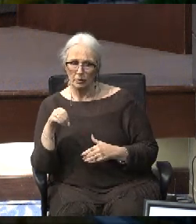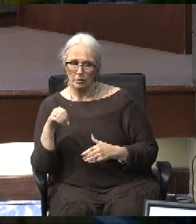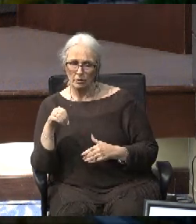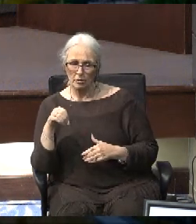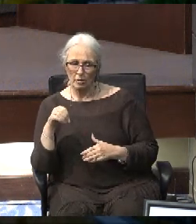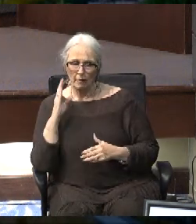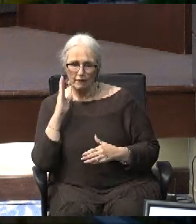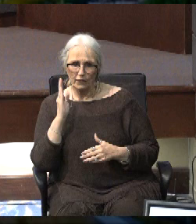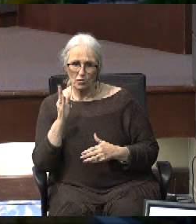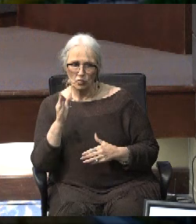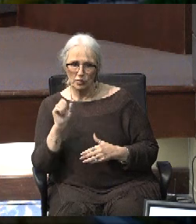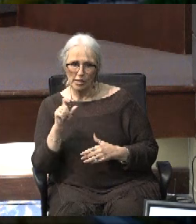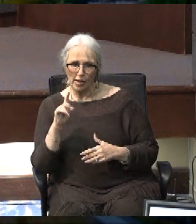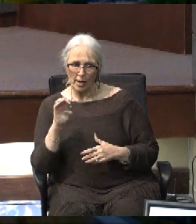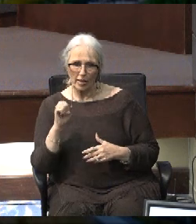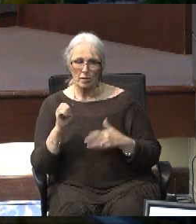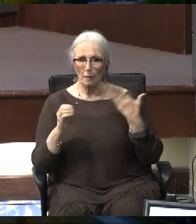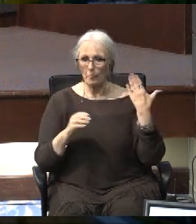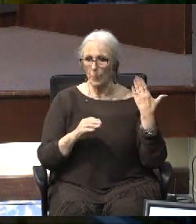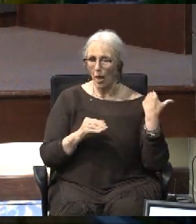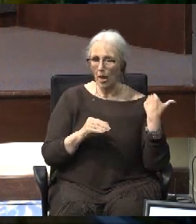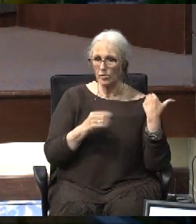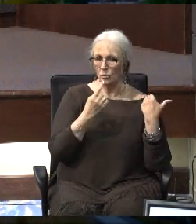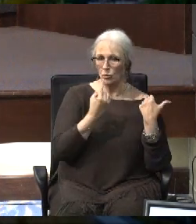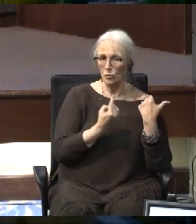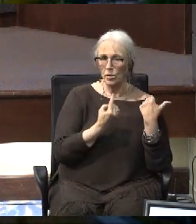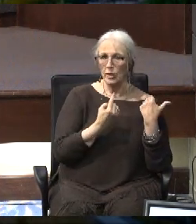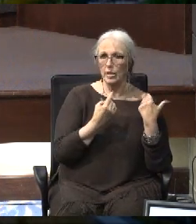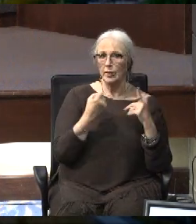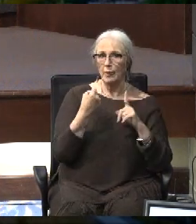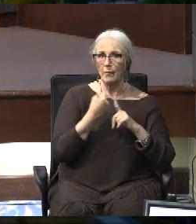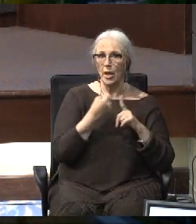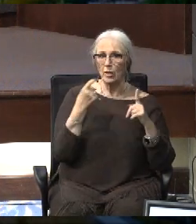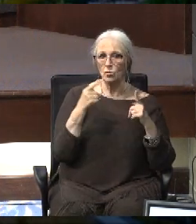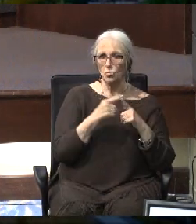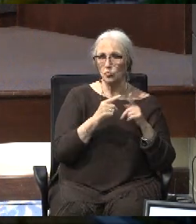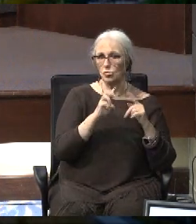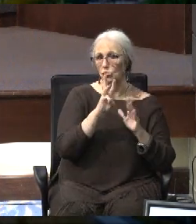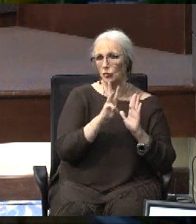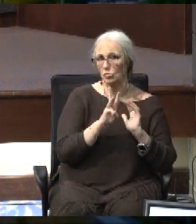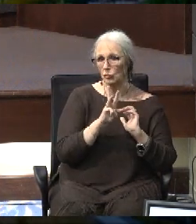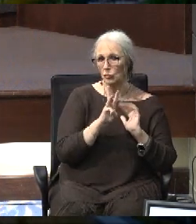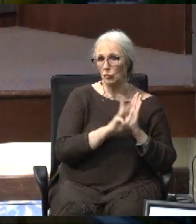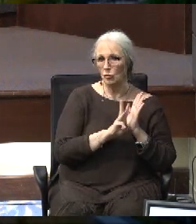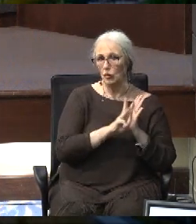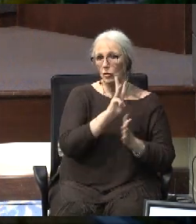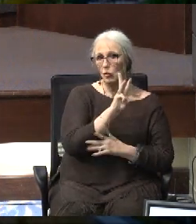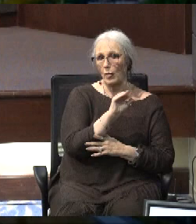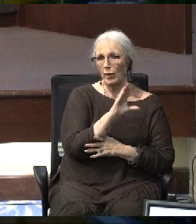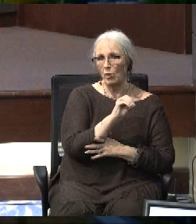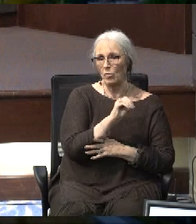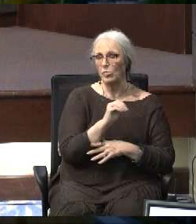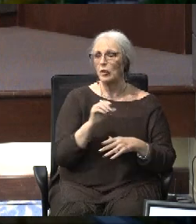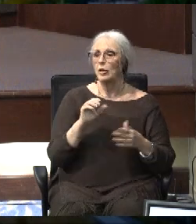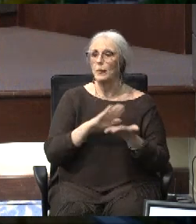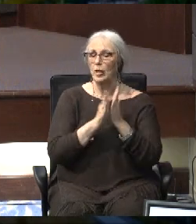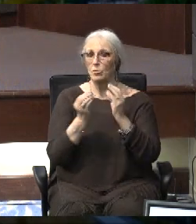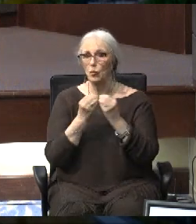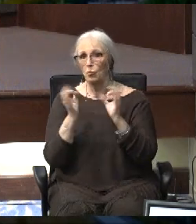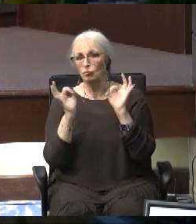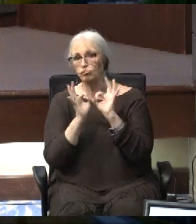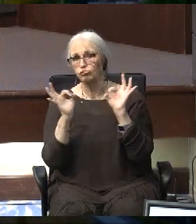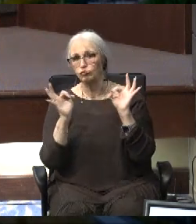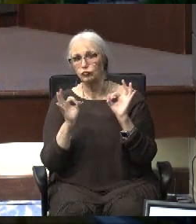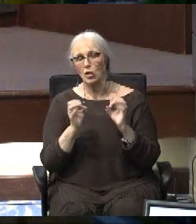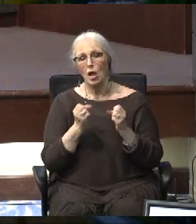Certainly in future stages, past stage 1, the impact to Wacoans becomes, and the region becomes more significant with a